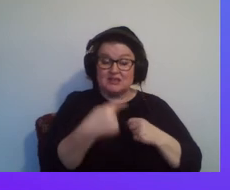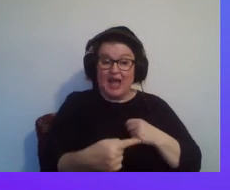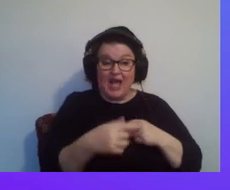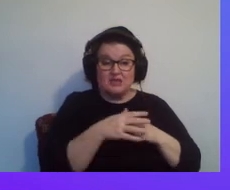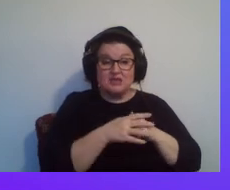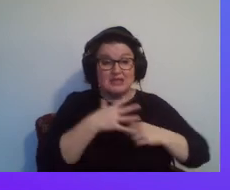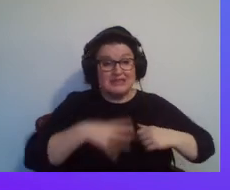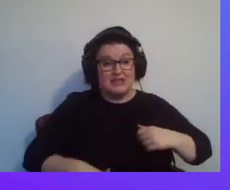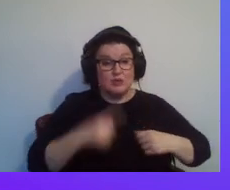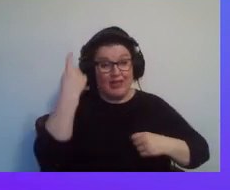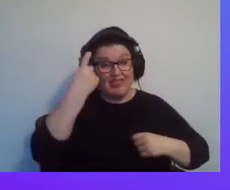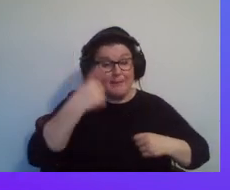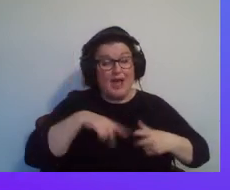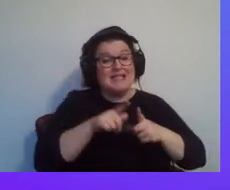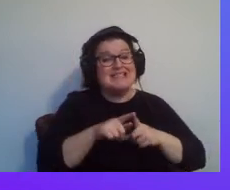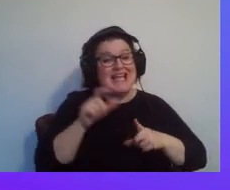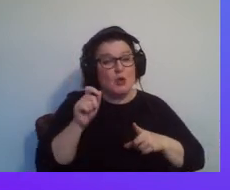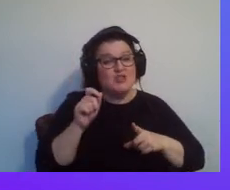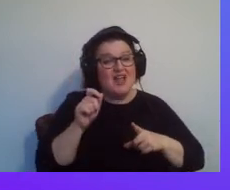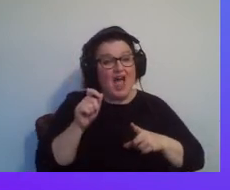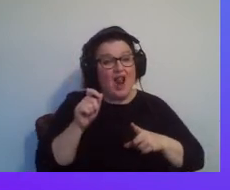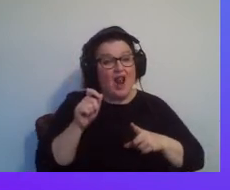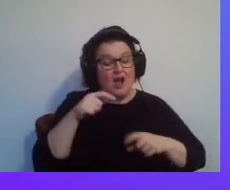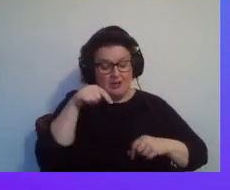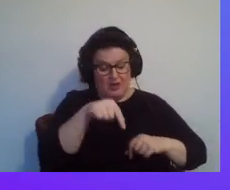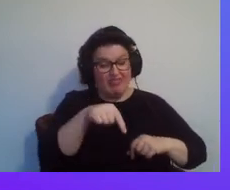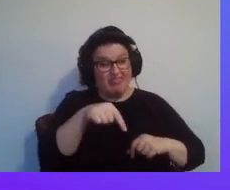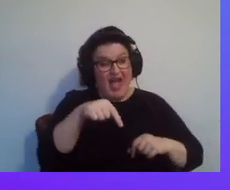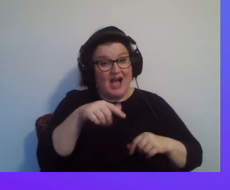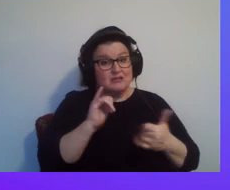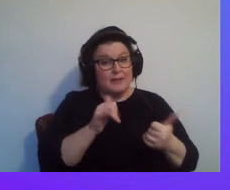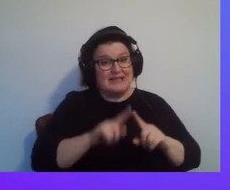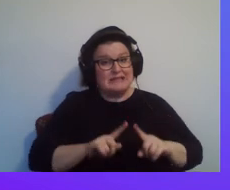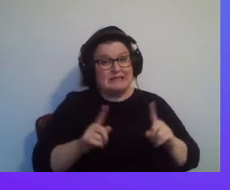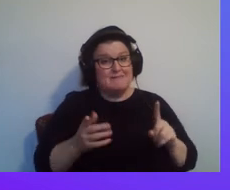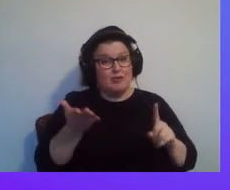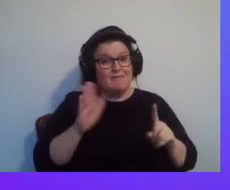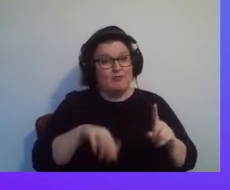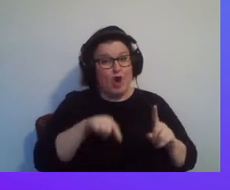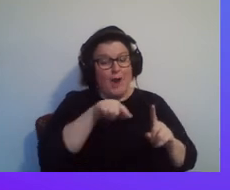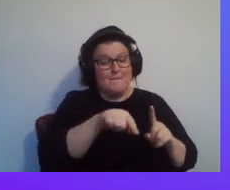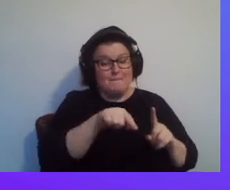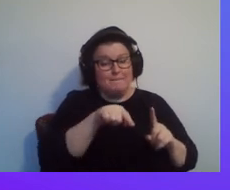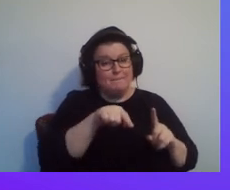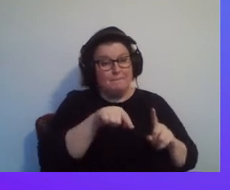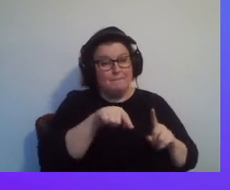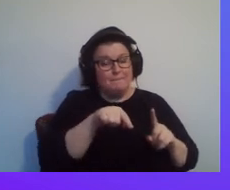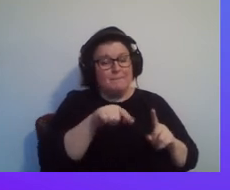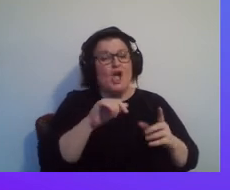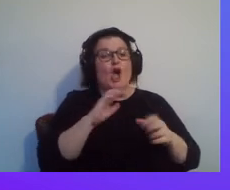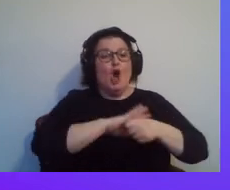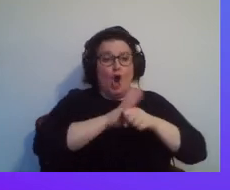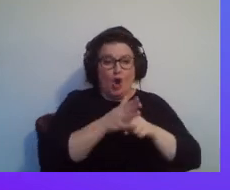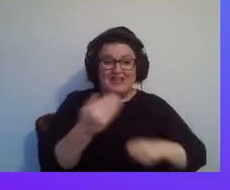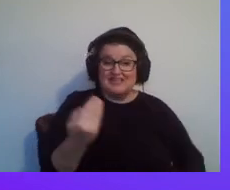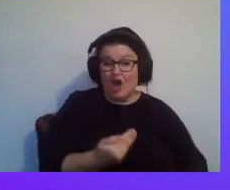sickle cell. Yes. And what difference might that make with both the COVID-19